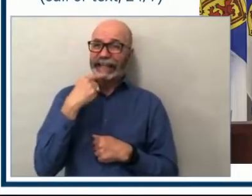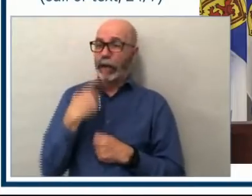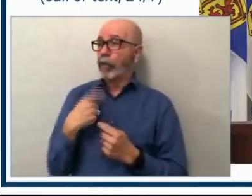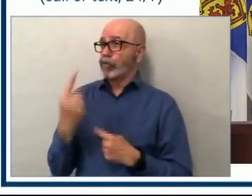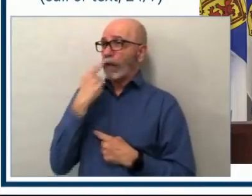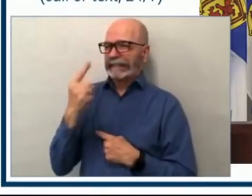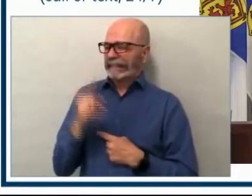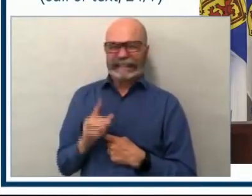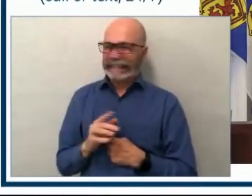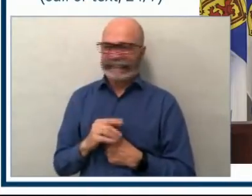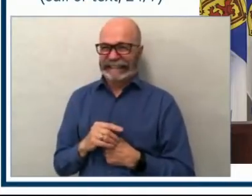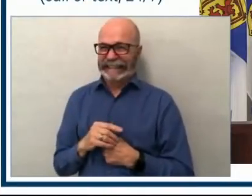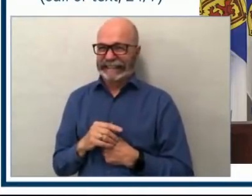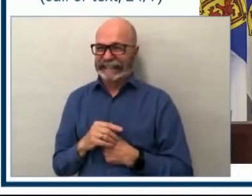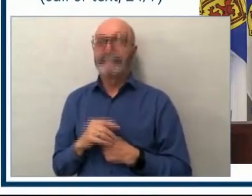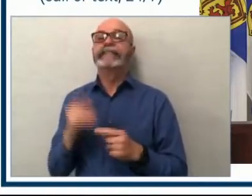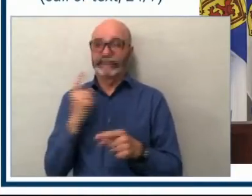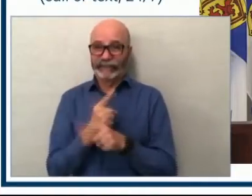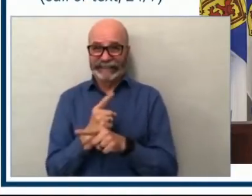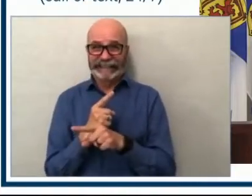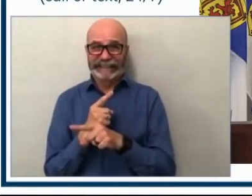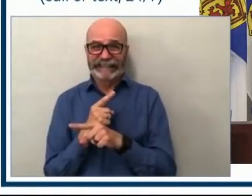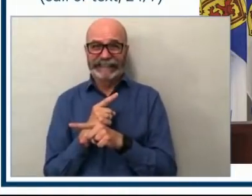measure, is there anything that would make you change your mind in terms of,